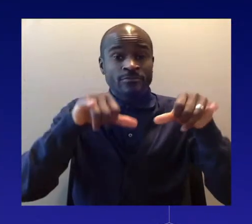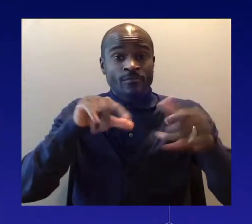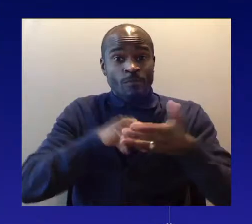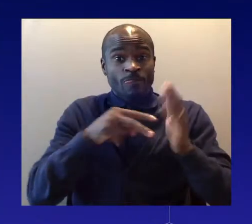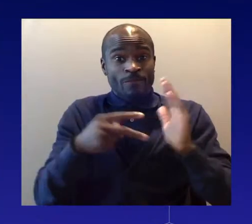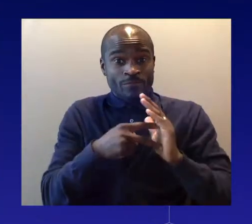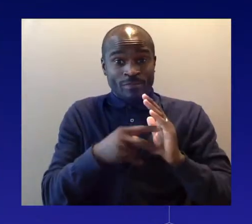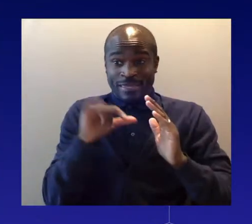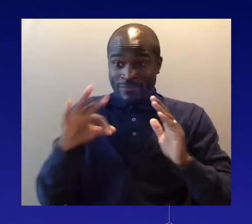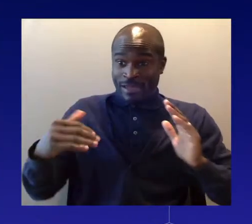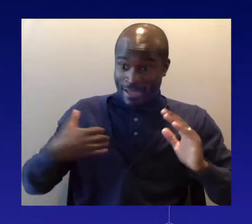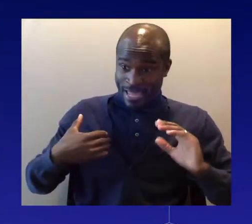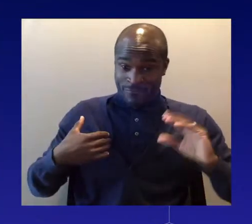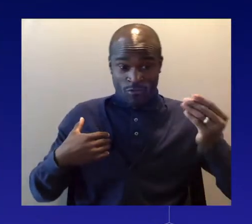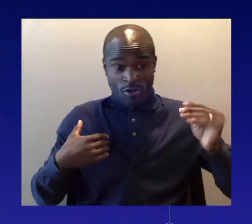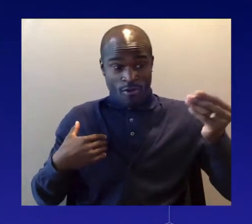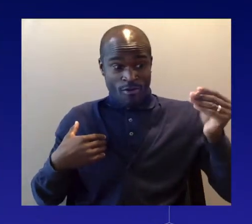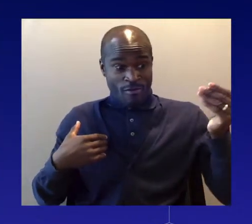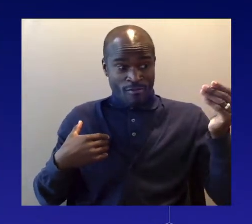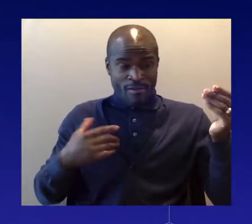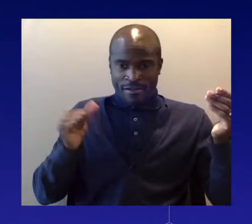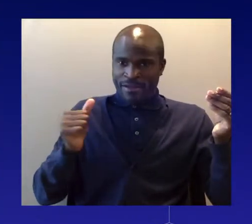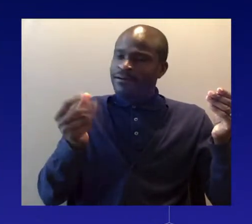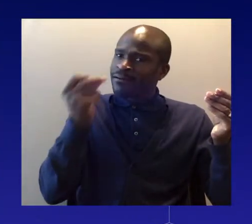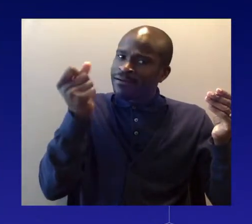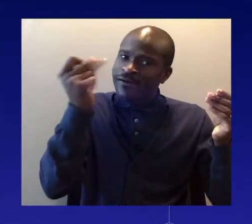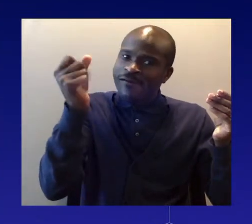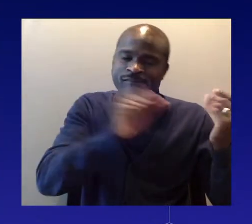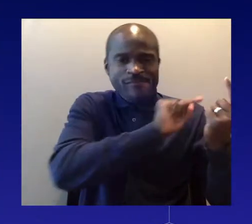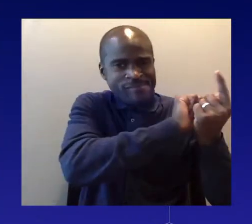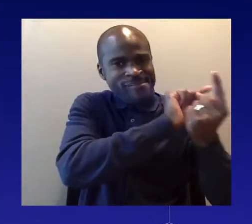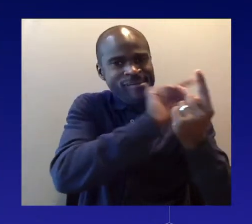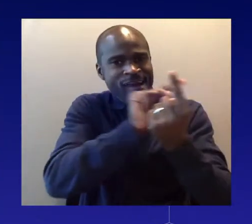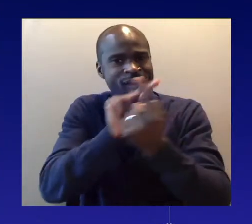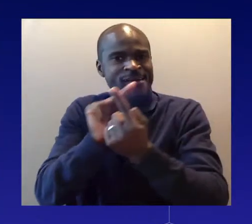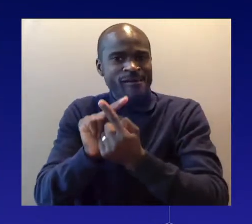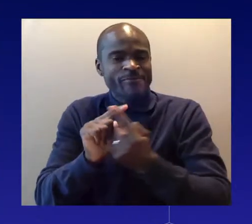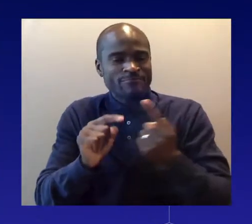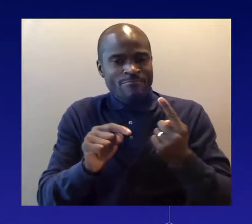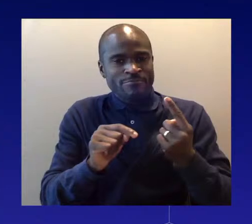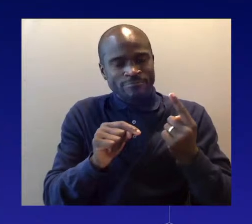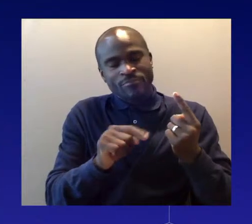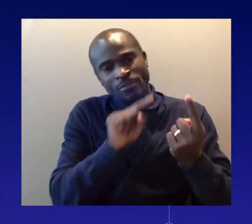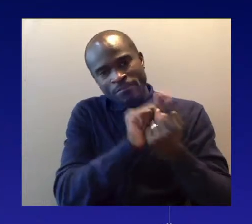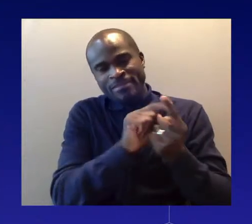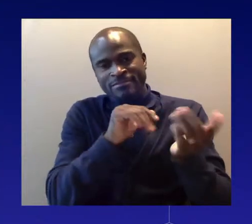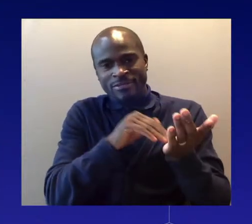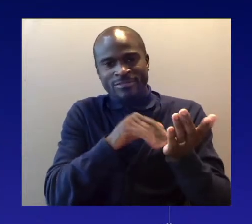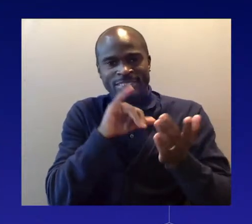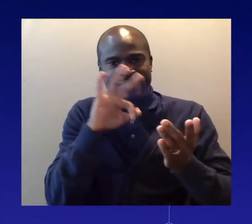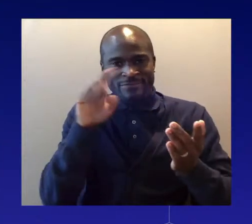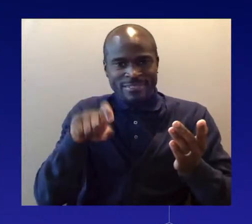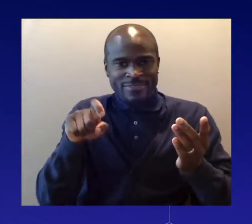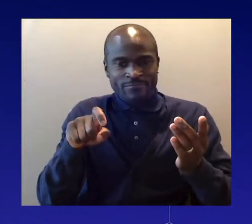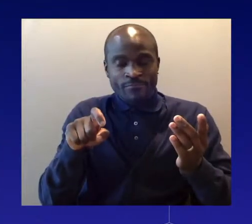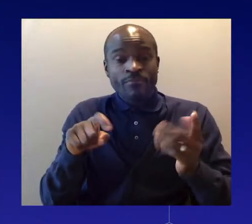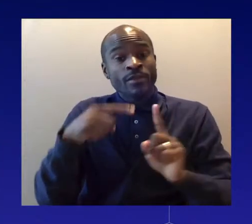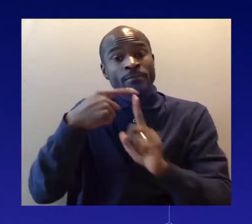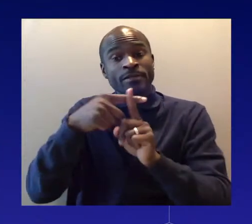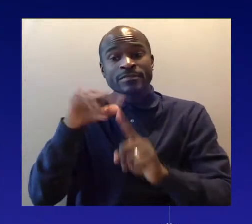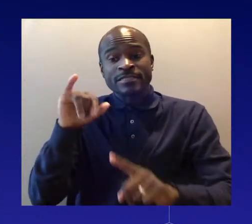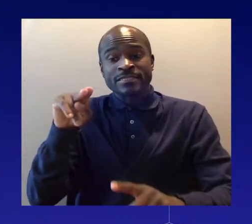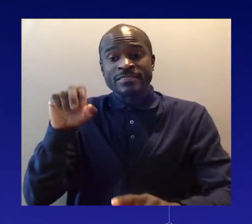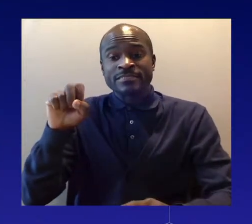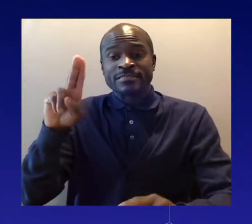carry that card. And then to the point about affordability, the ability to have insulin capped at $35 a month,